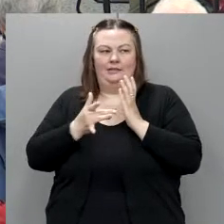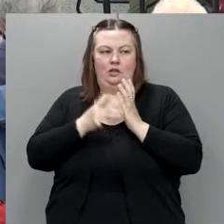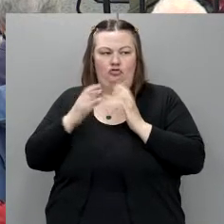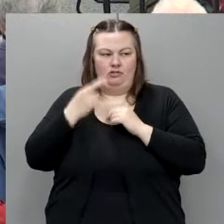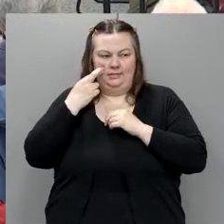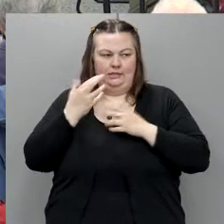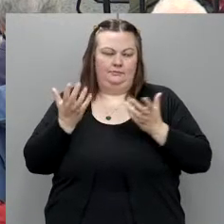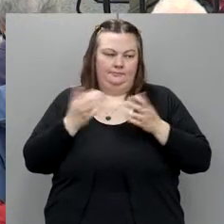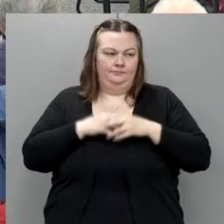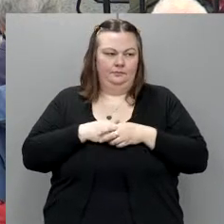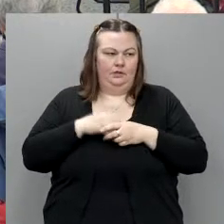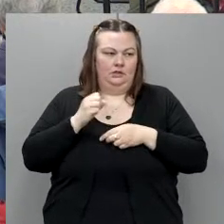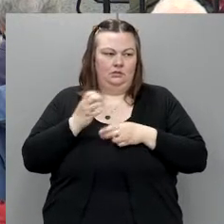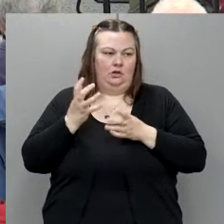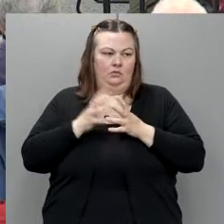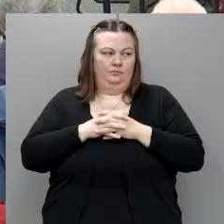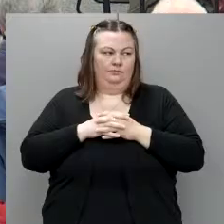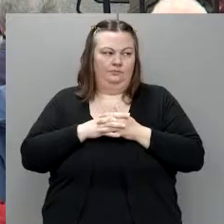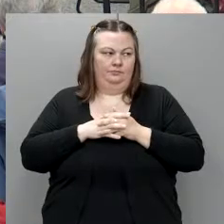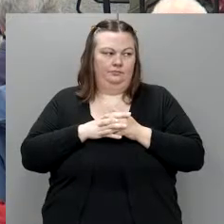reason. So